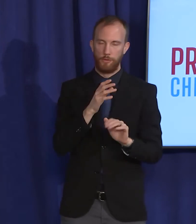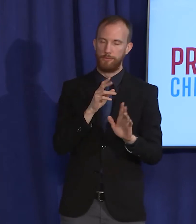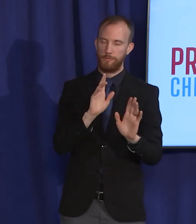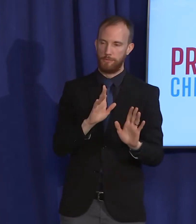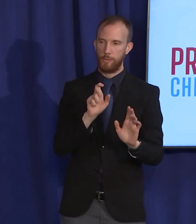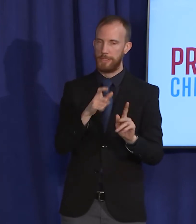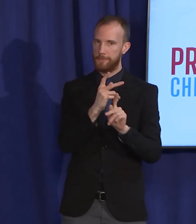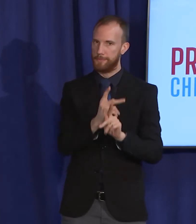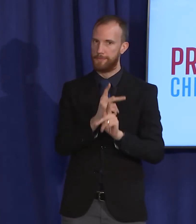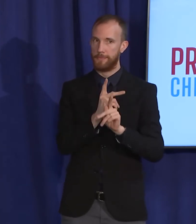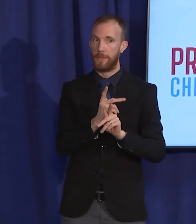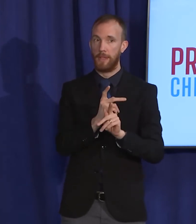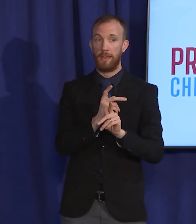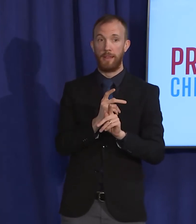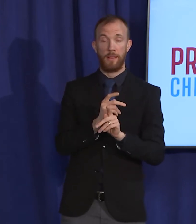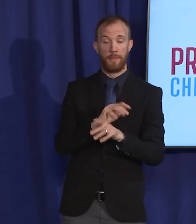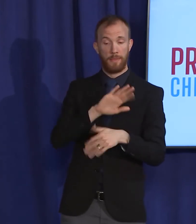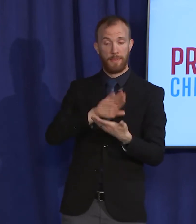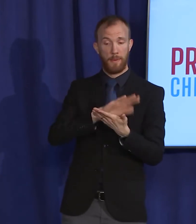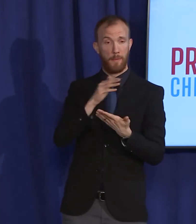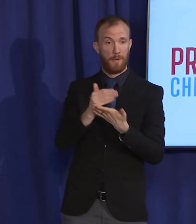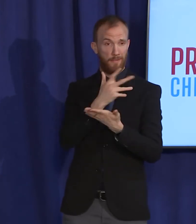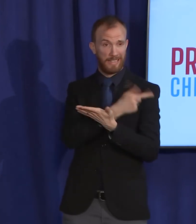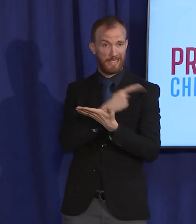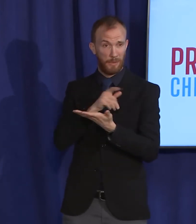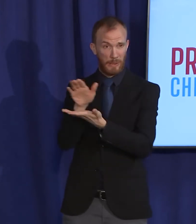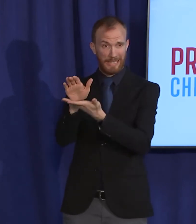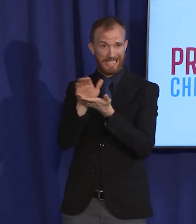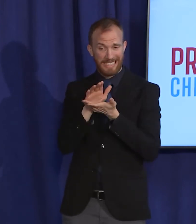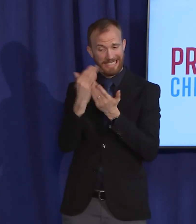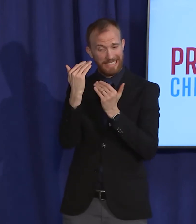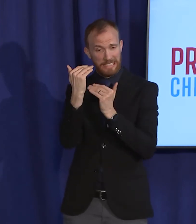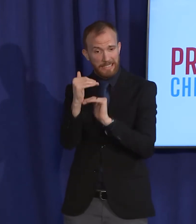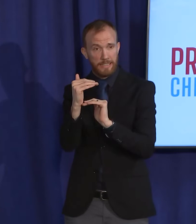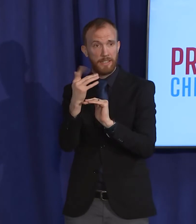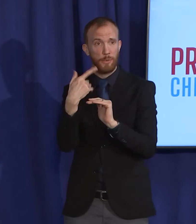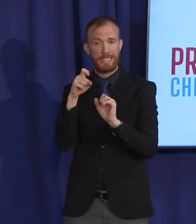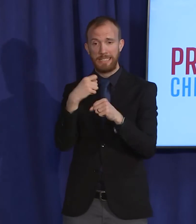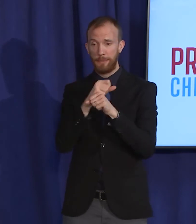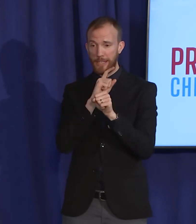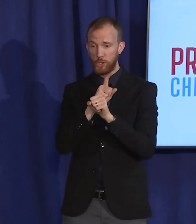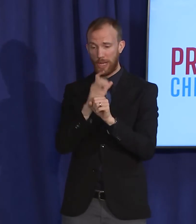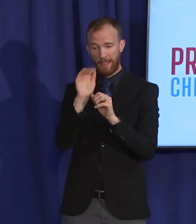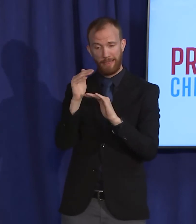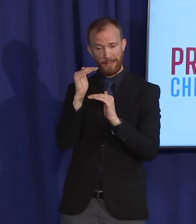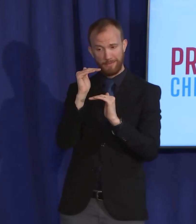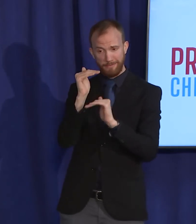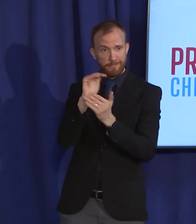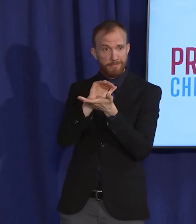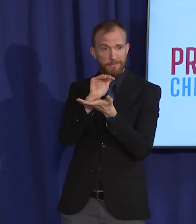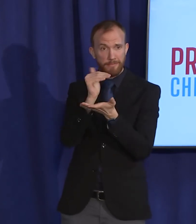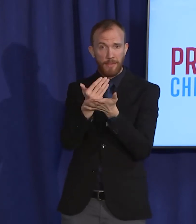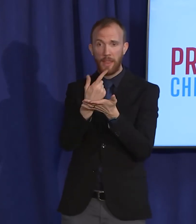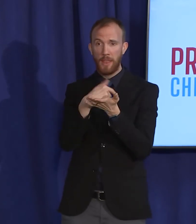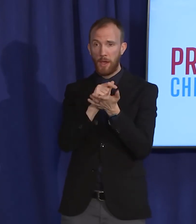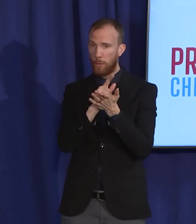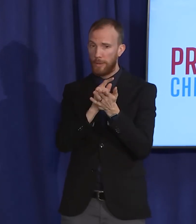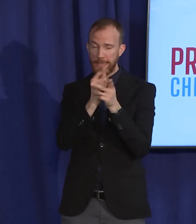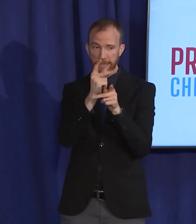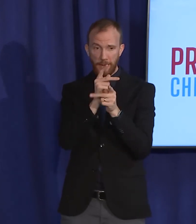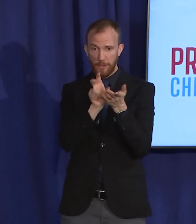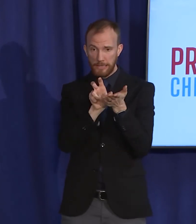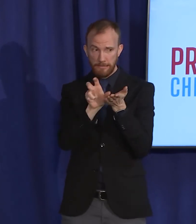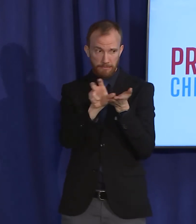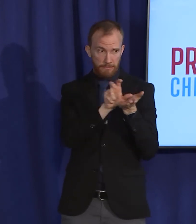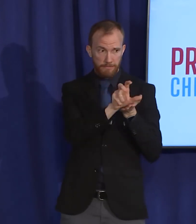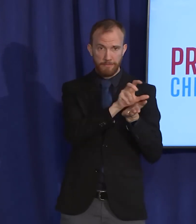vaccine in the city. We've been really, really careful to make sure that we're using it in a way that